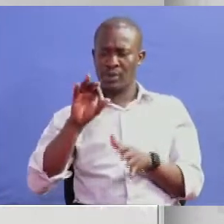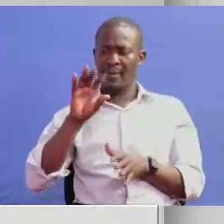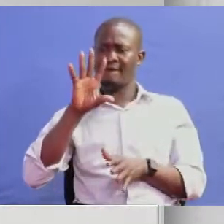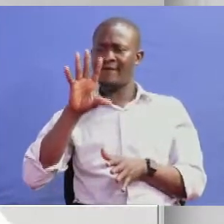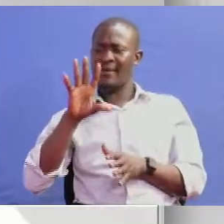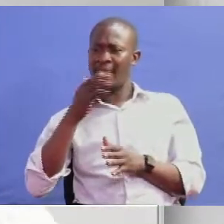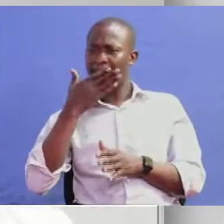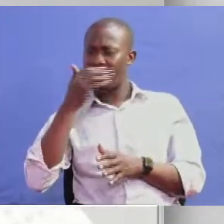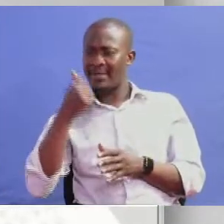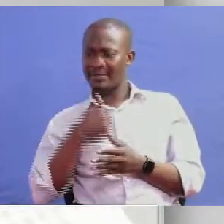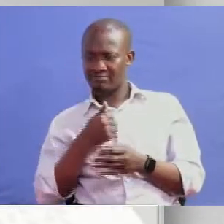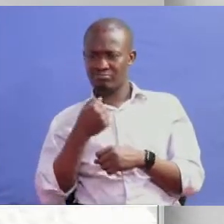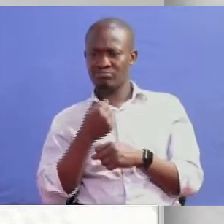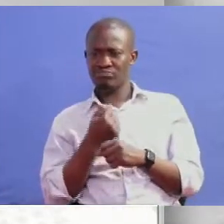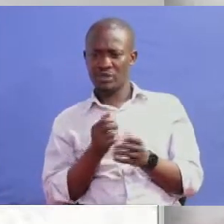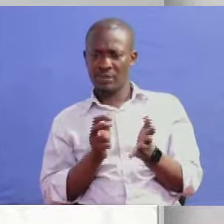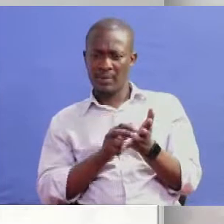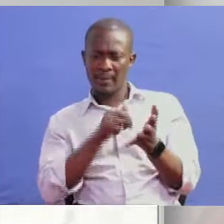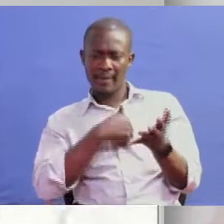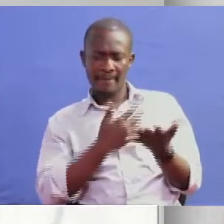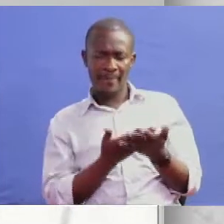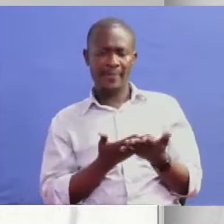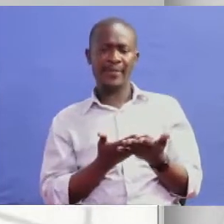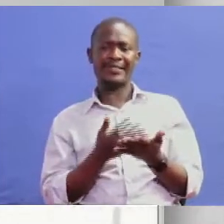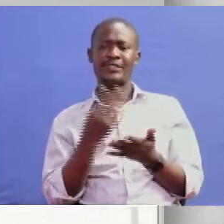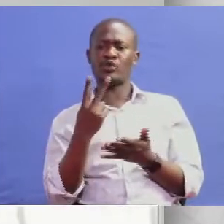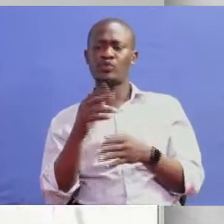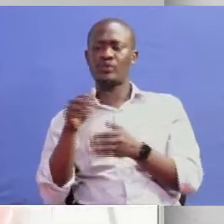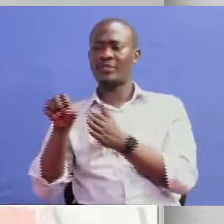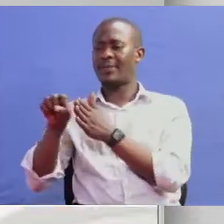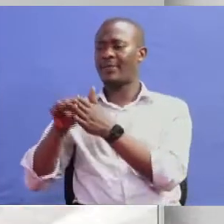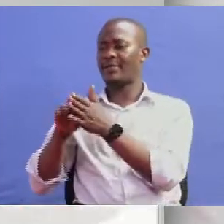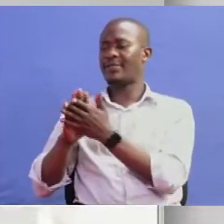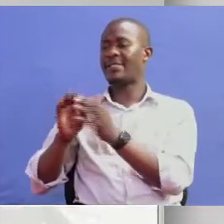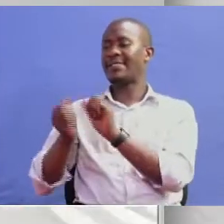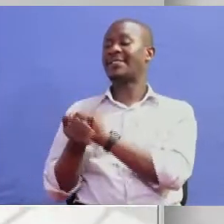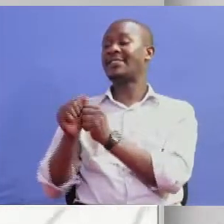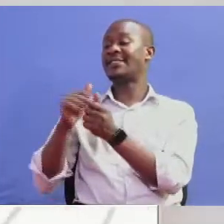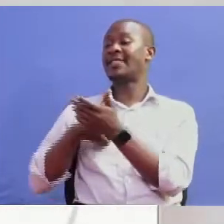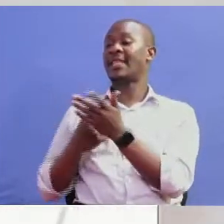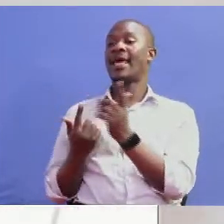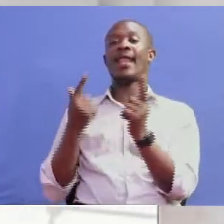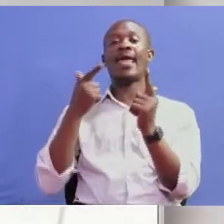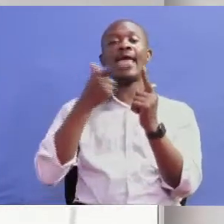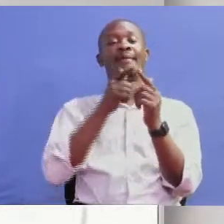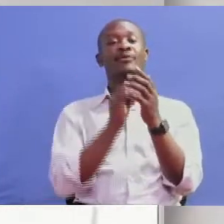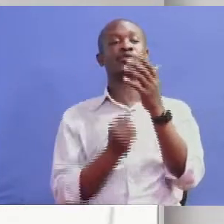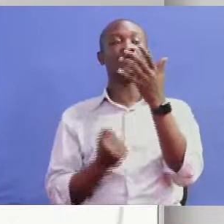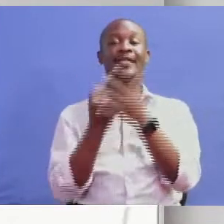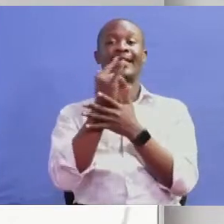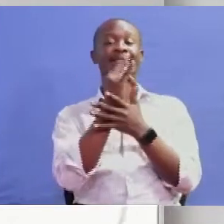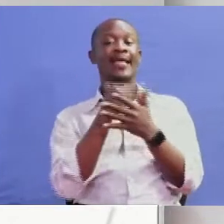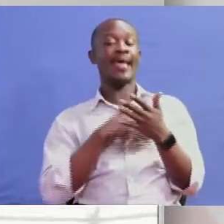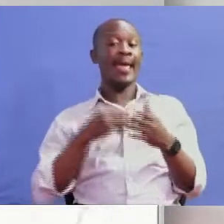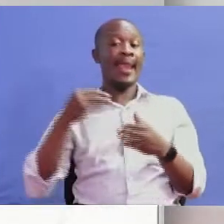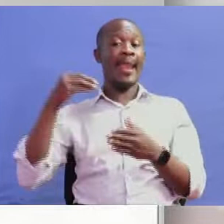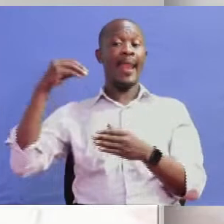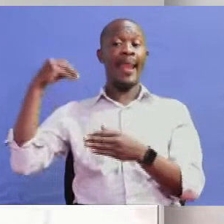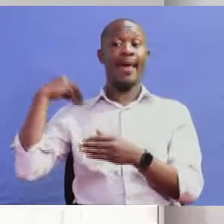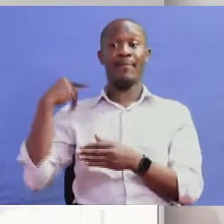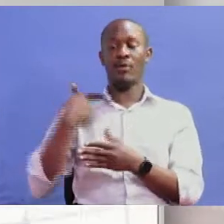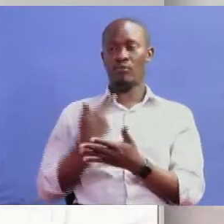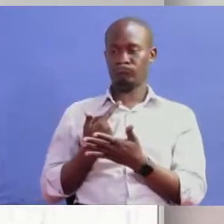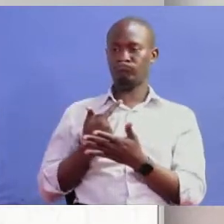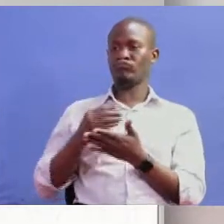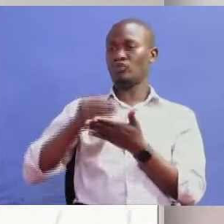best performed subjects from each student. According to the CS, the changes are aimed at increasing the number of students who qualify for